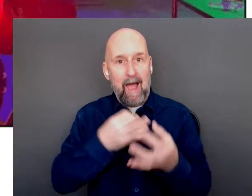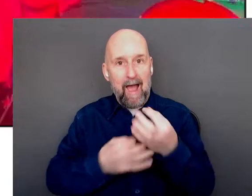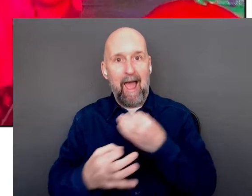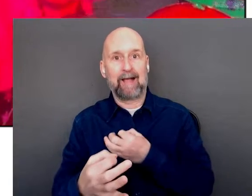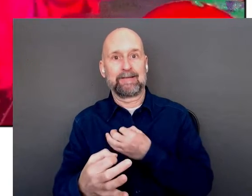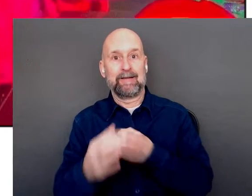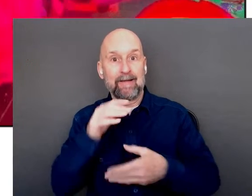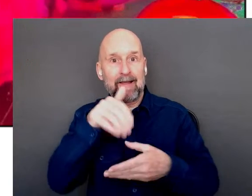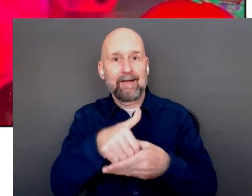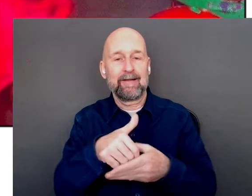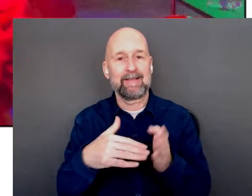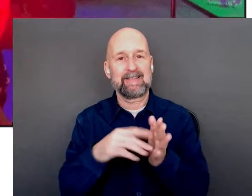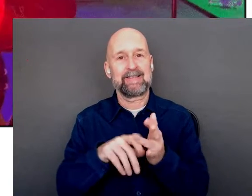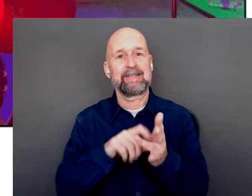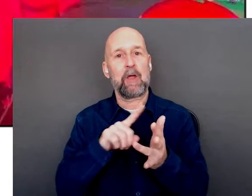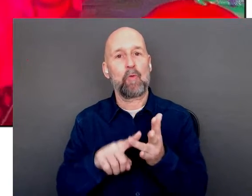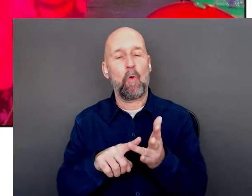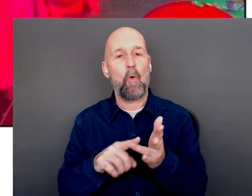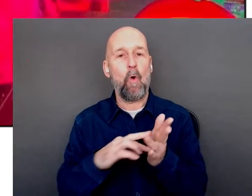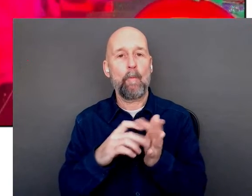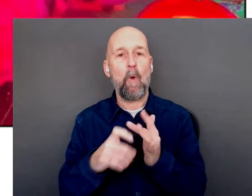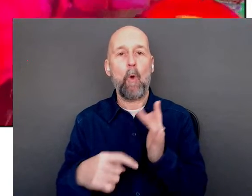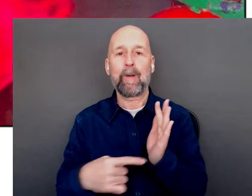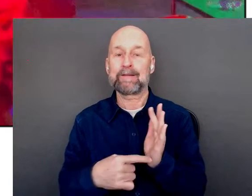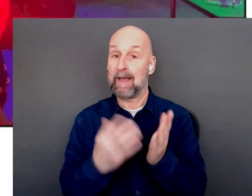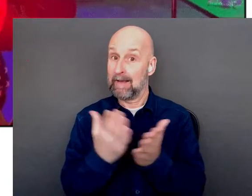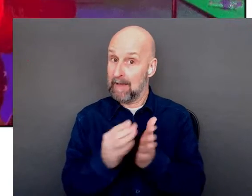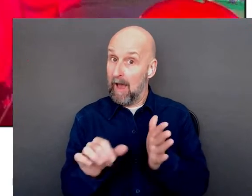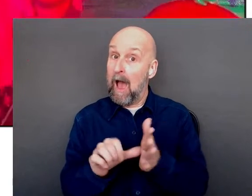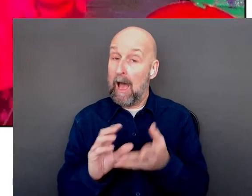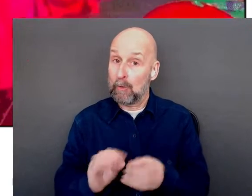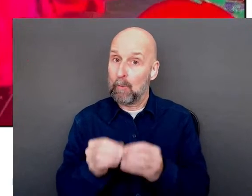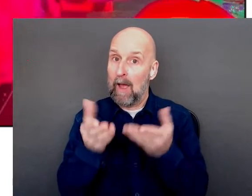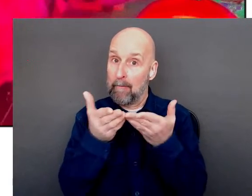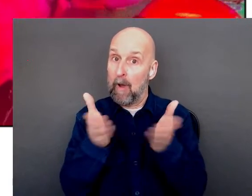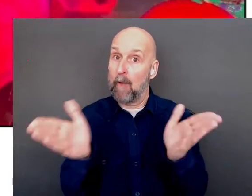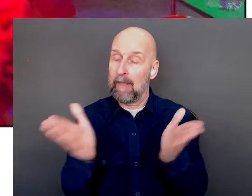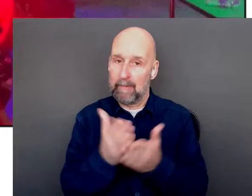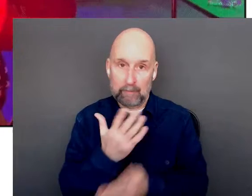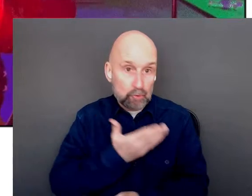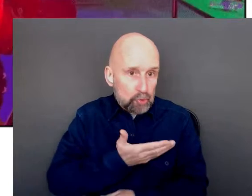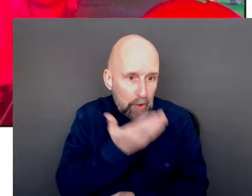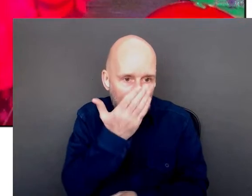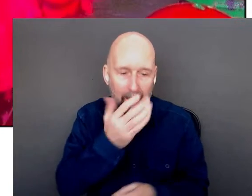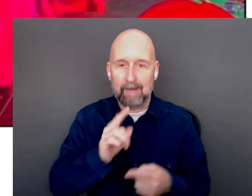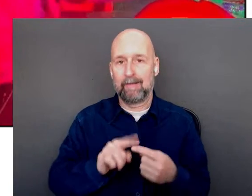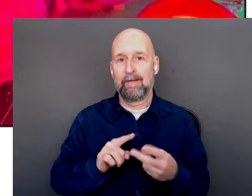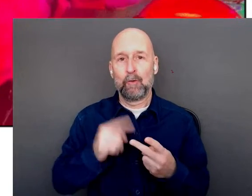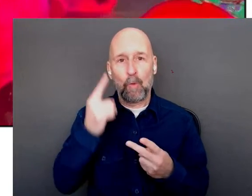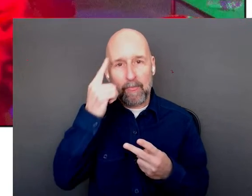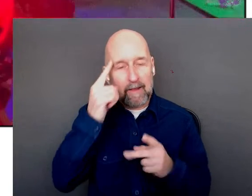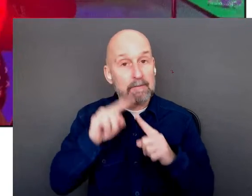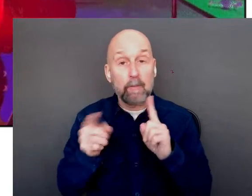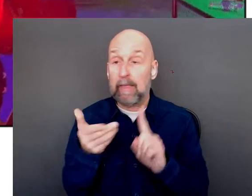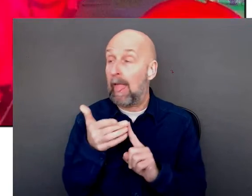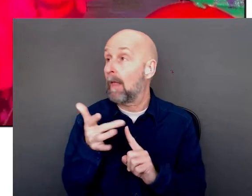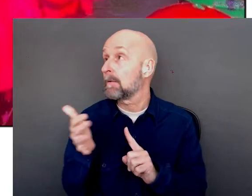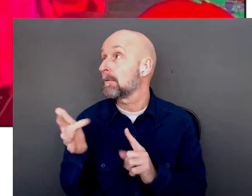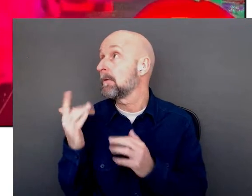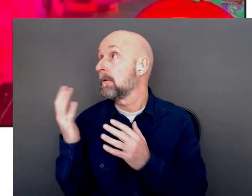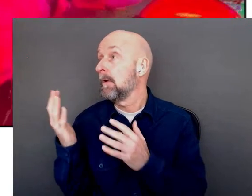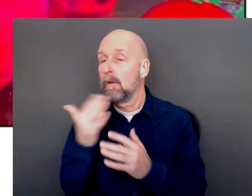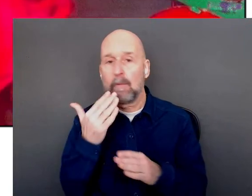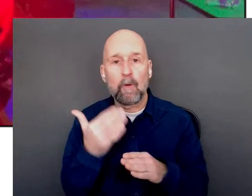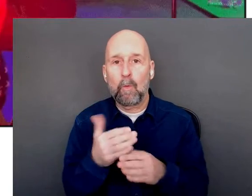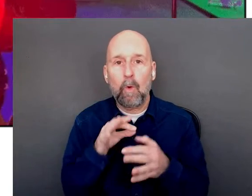course, it's a very hard thing to create because in a public setting, you might be shy, you might be thinking about something else. And if it doesn't work, but before